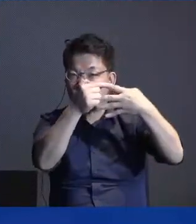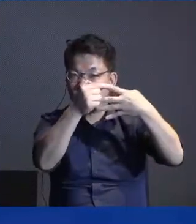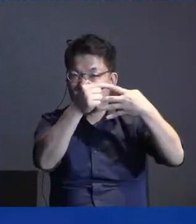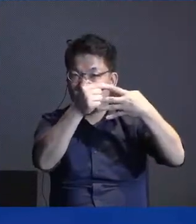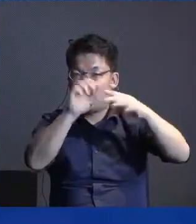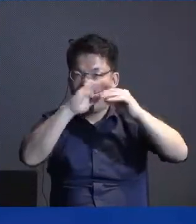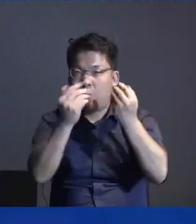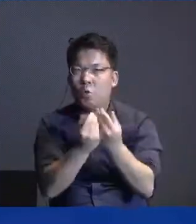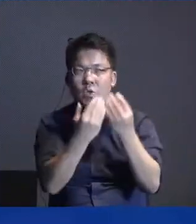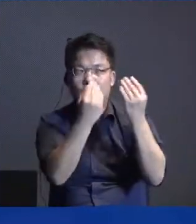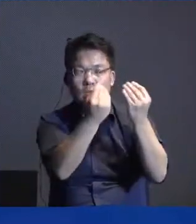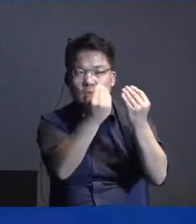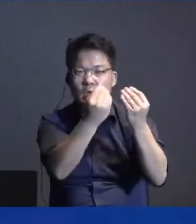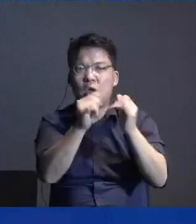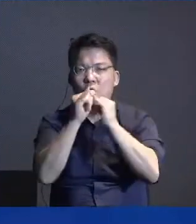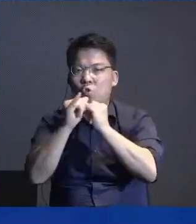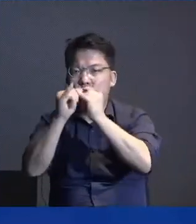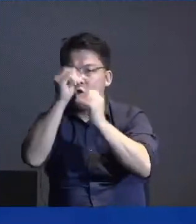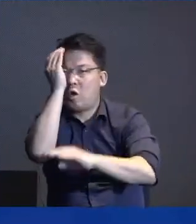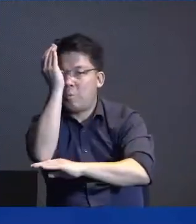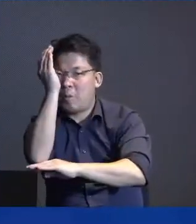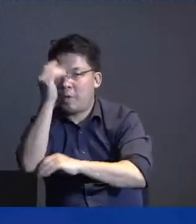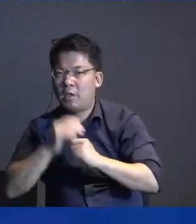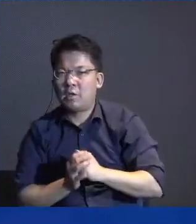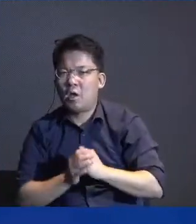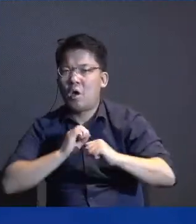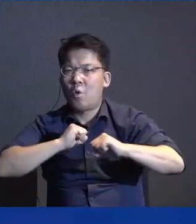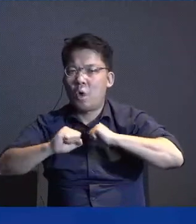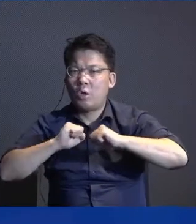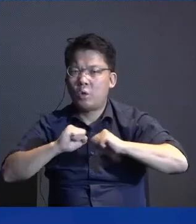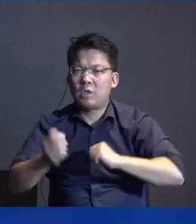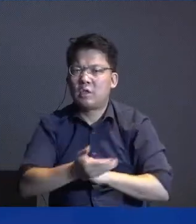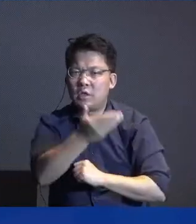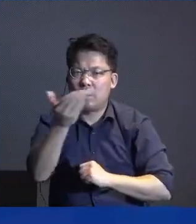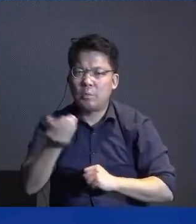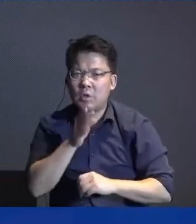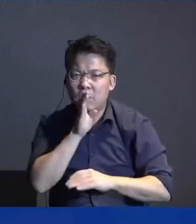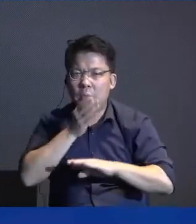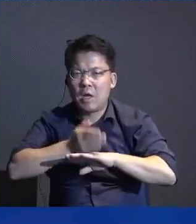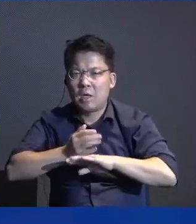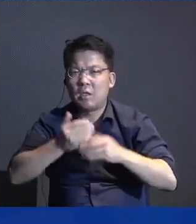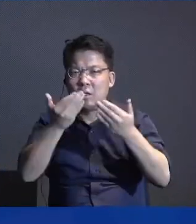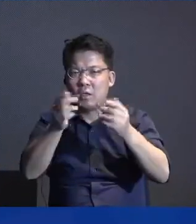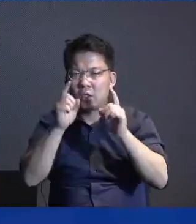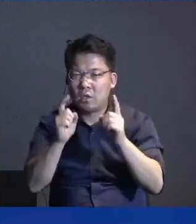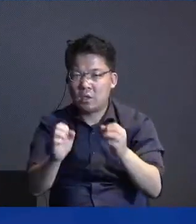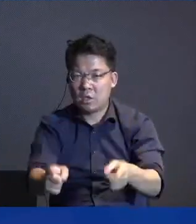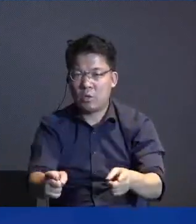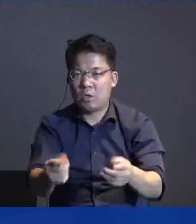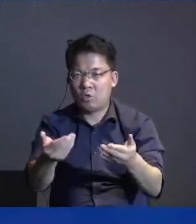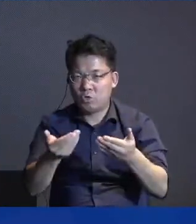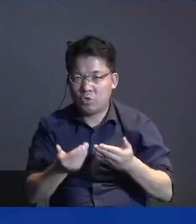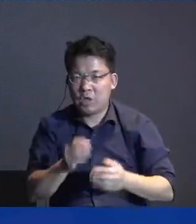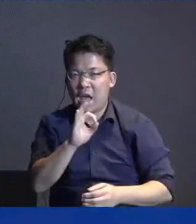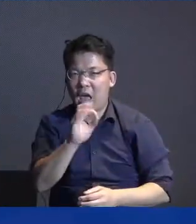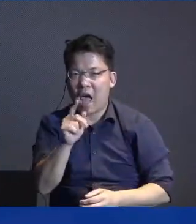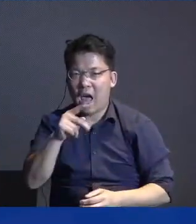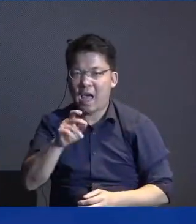panelists, and also the ASEM Global Aging Center. Thank you very much.